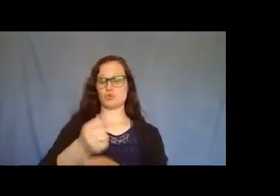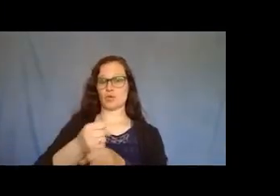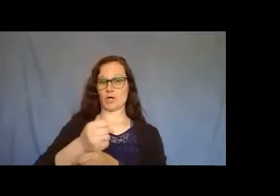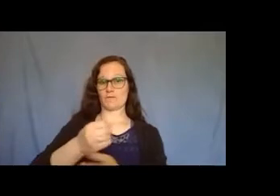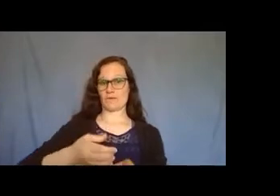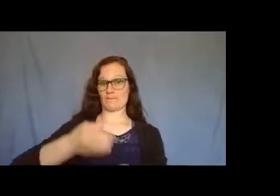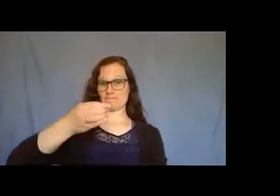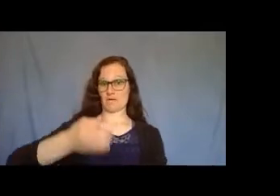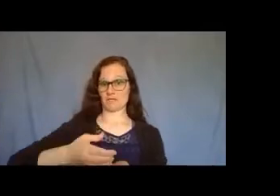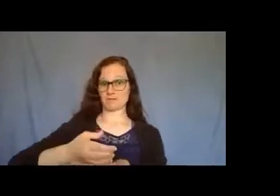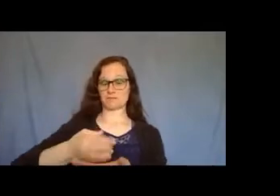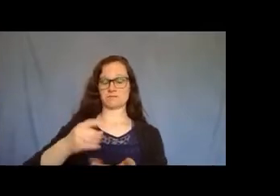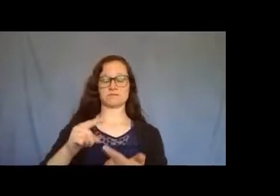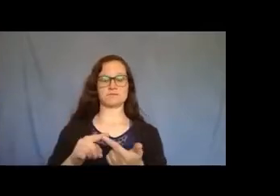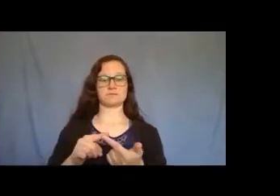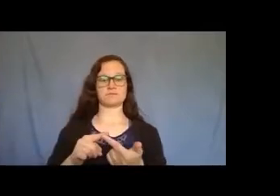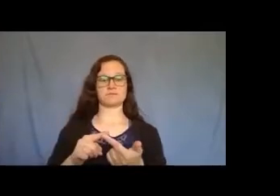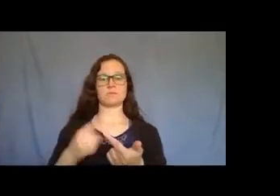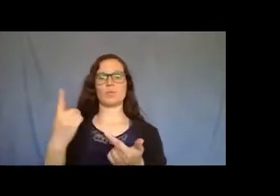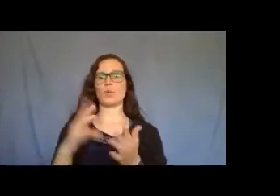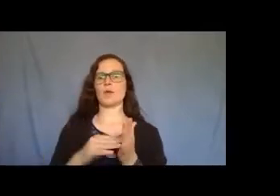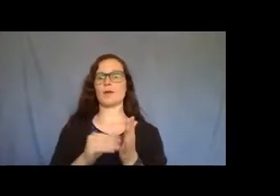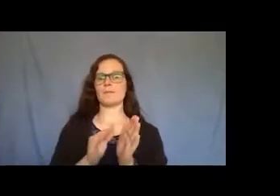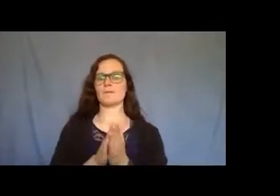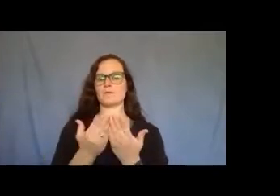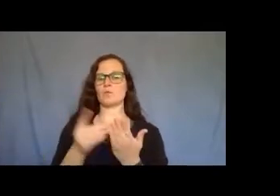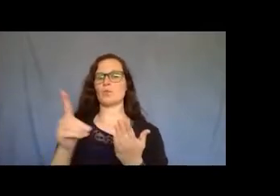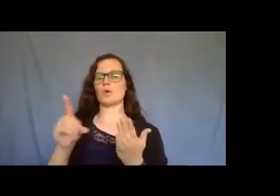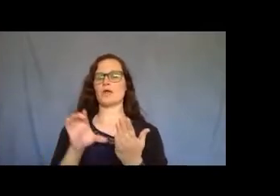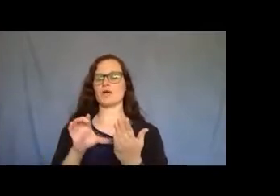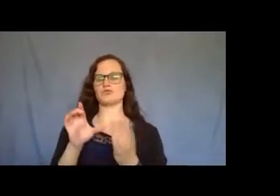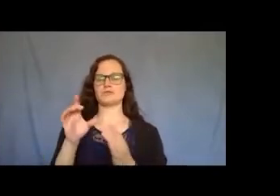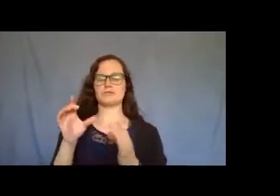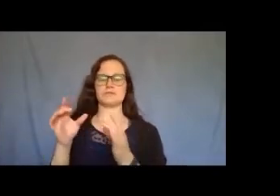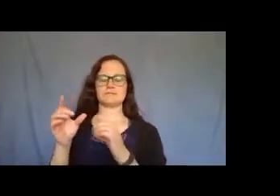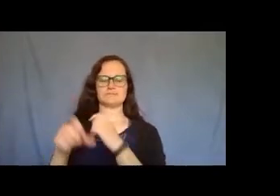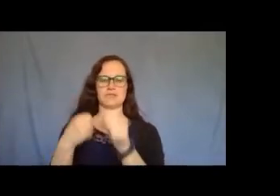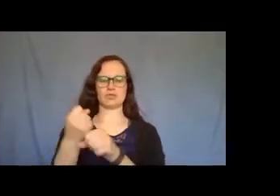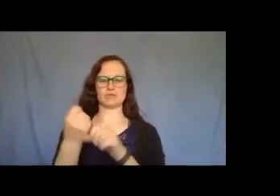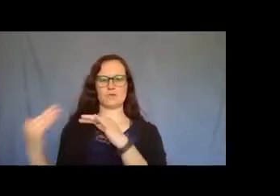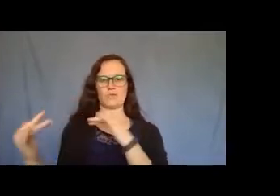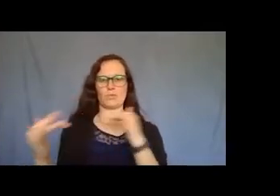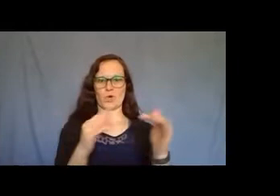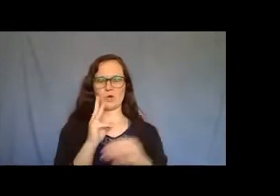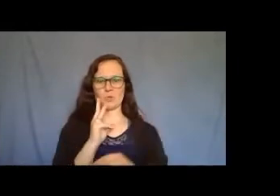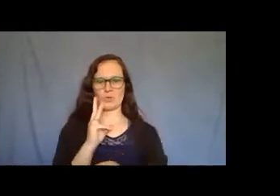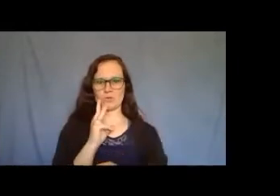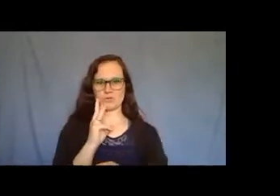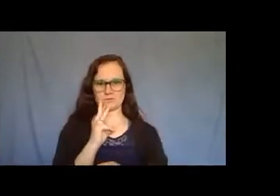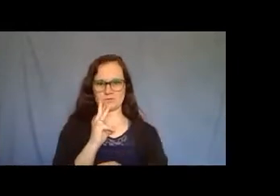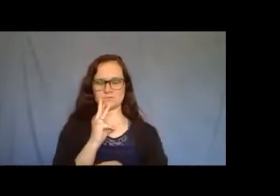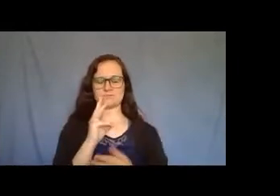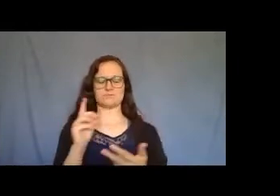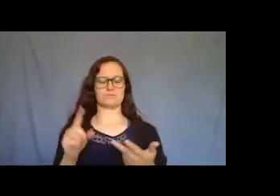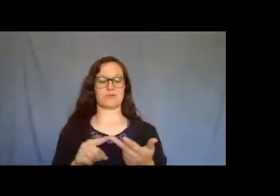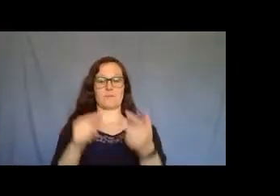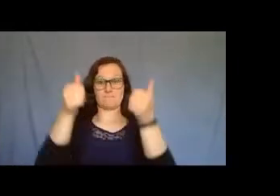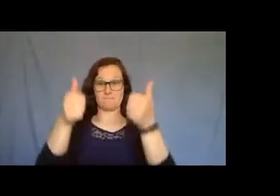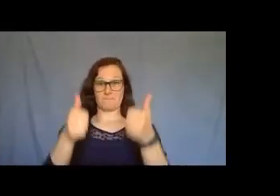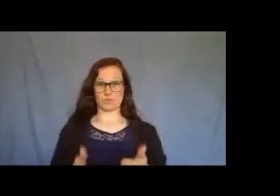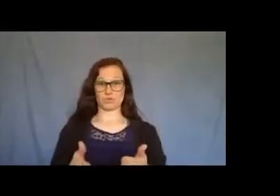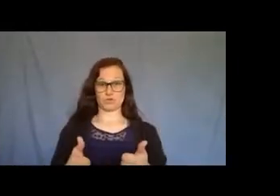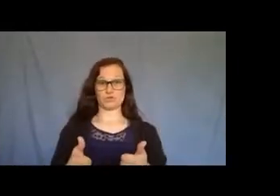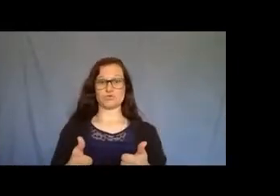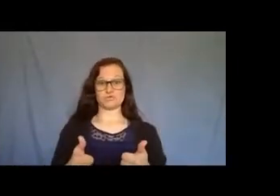1 copy of 100 Years of Water Wars in New Mexico, a hydrological cycle poster set